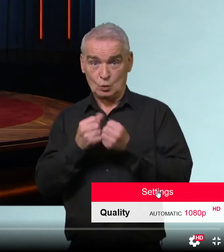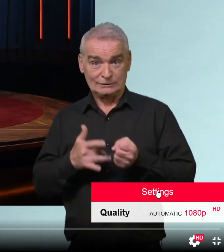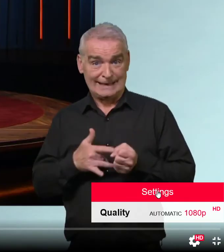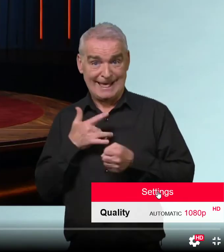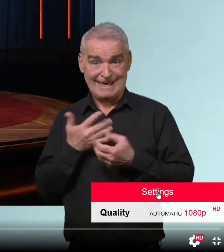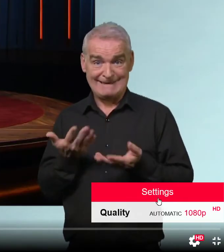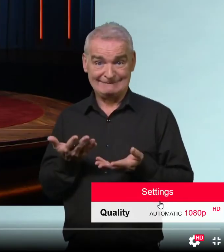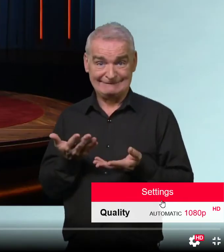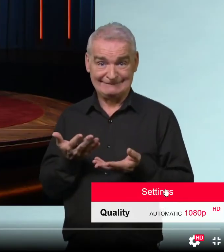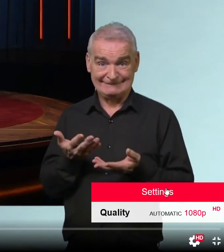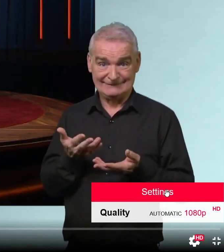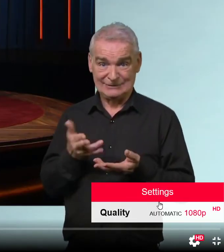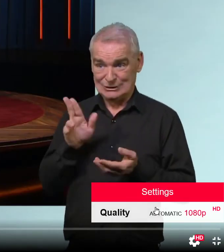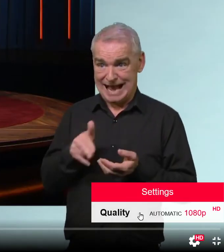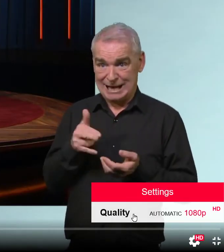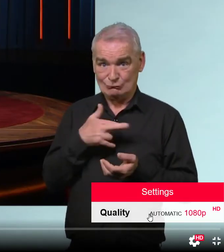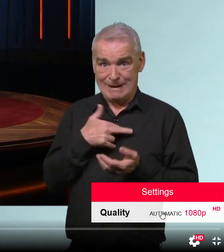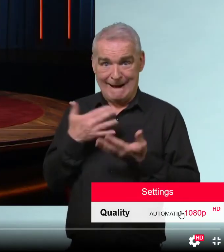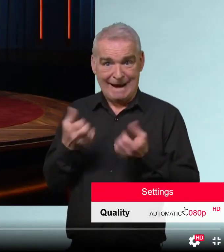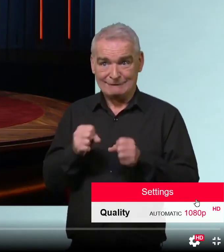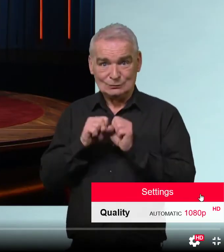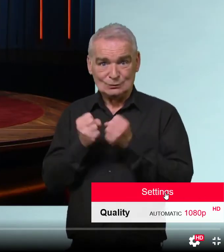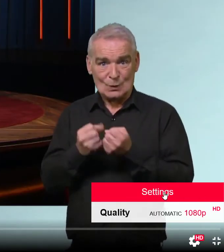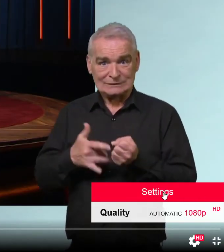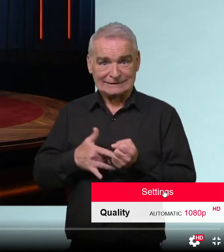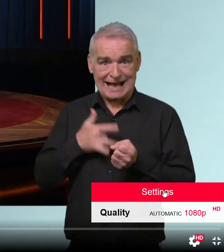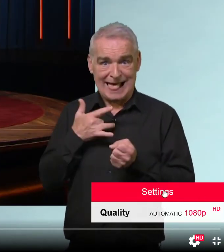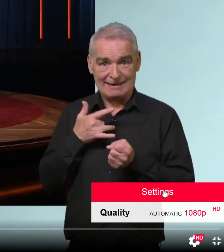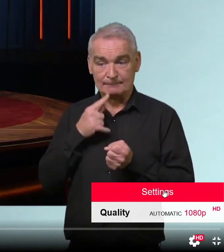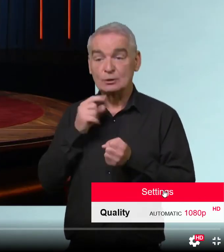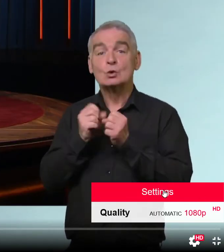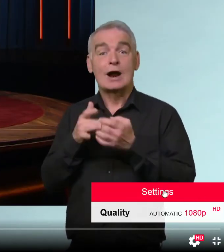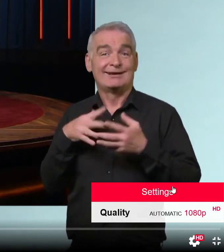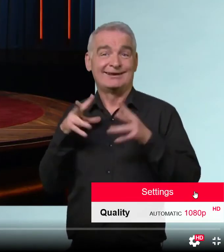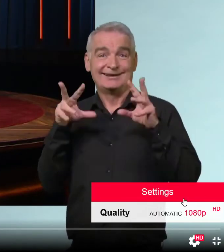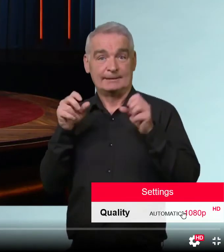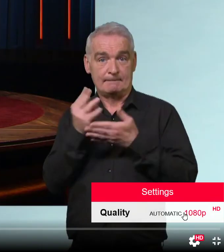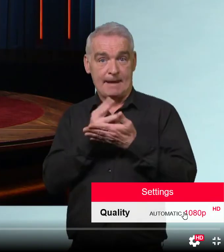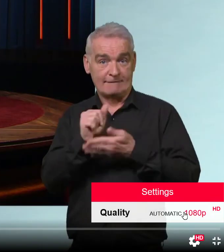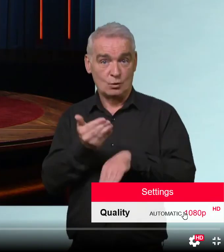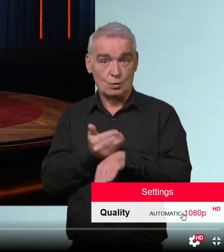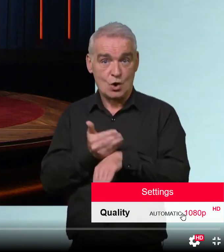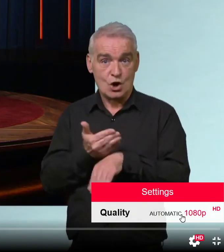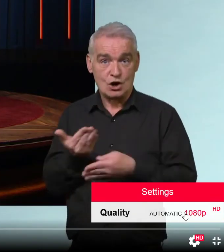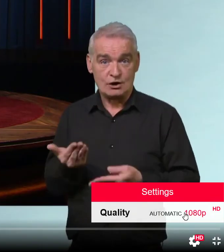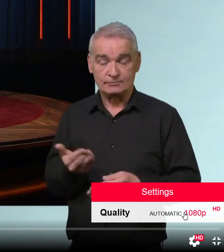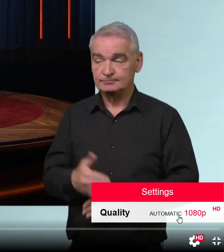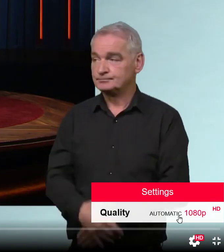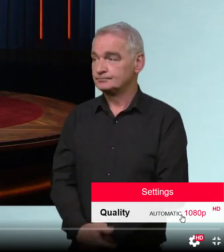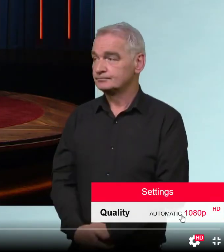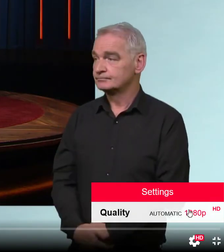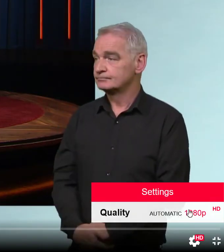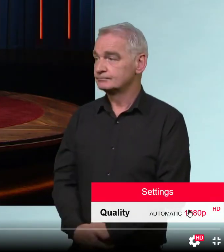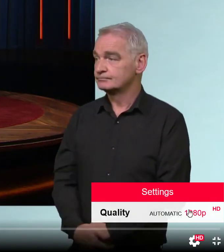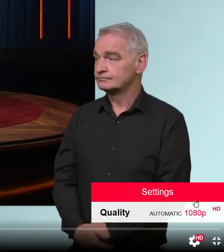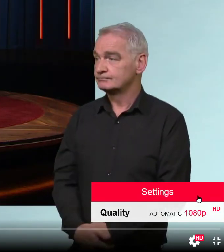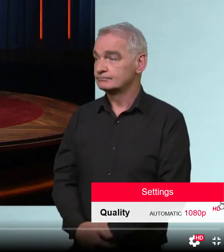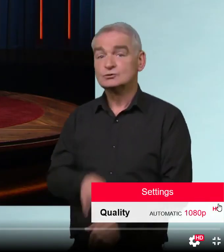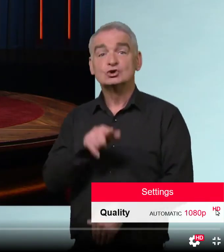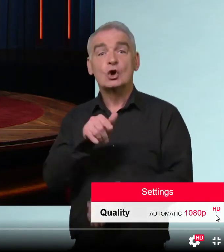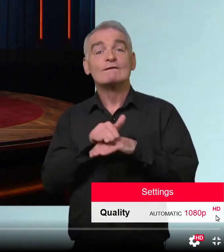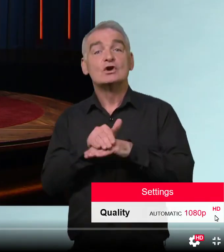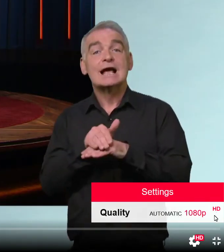And no social life either, because you can't really have a social life. So your social life becomes work. So your friends become